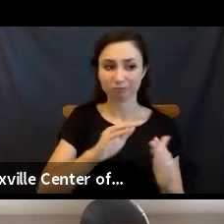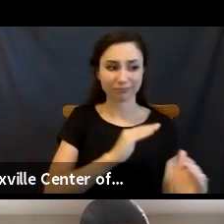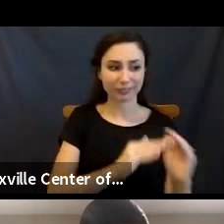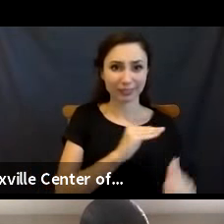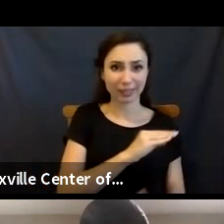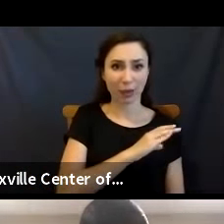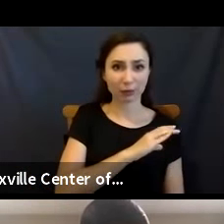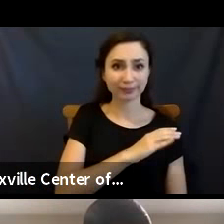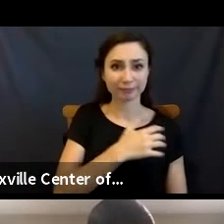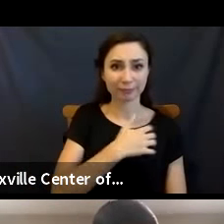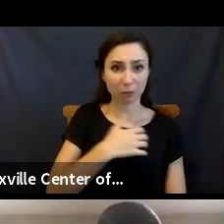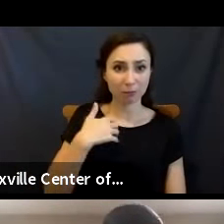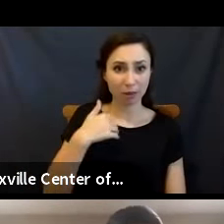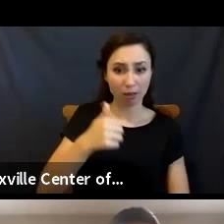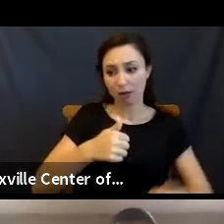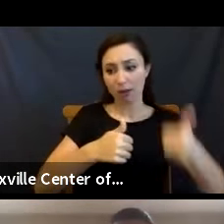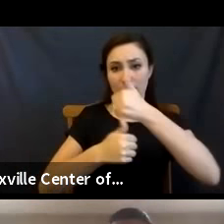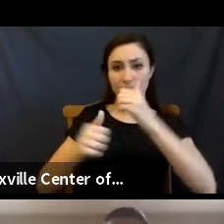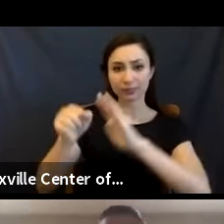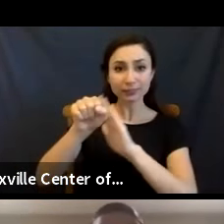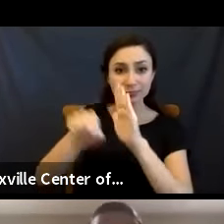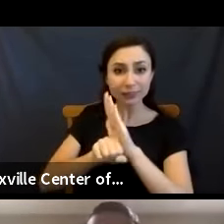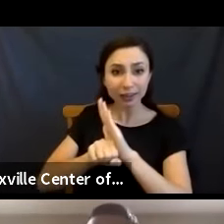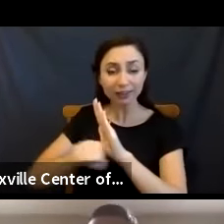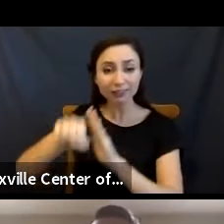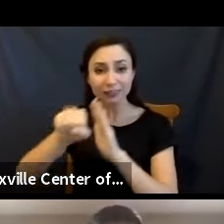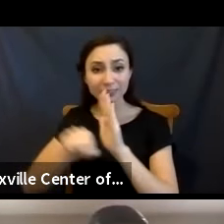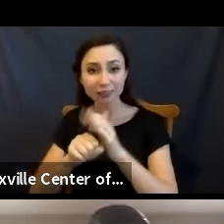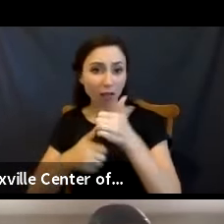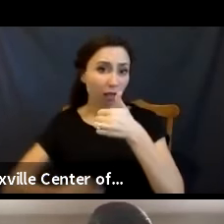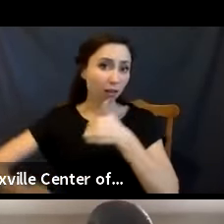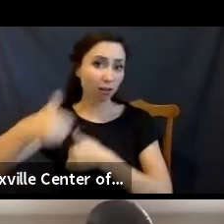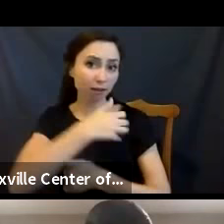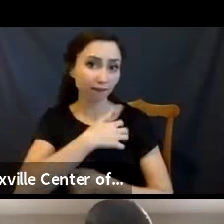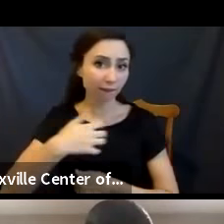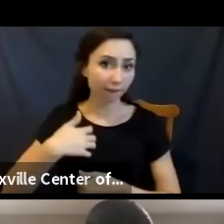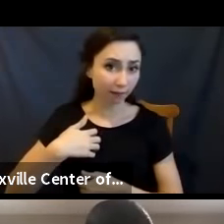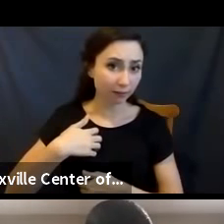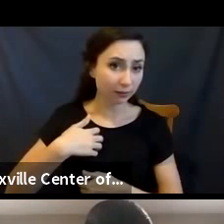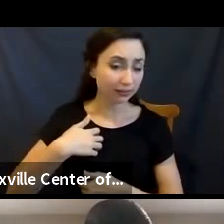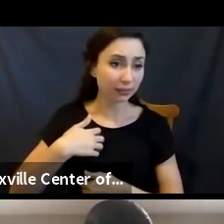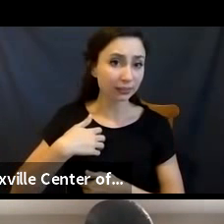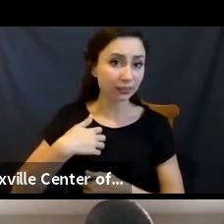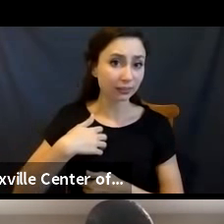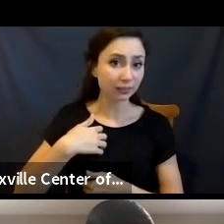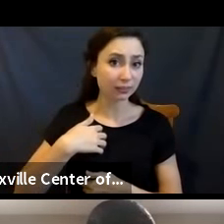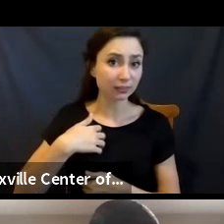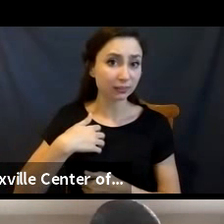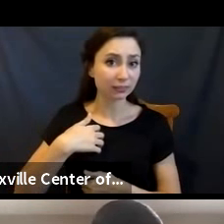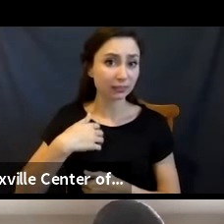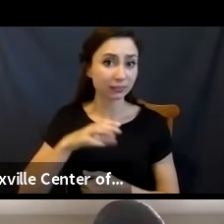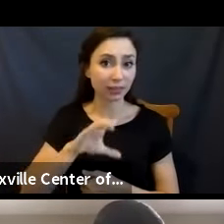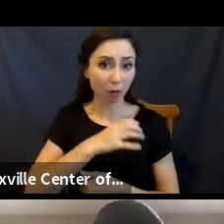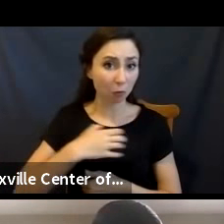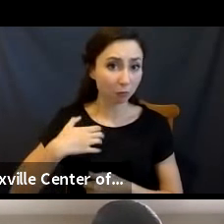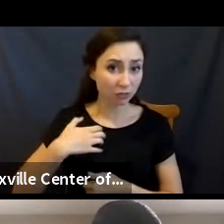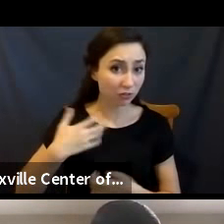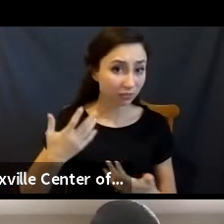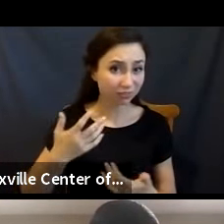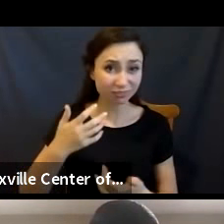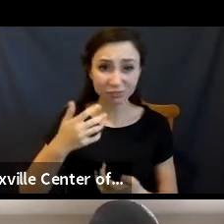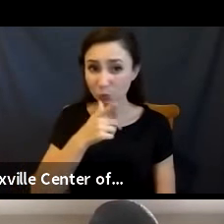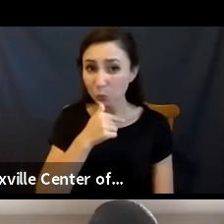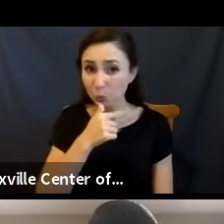in terms of responsibility here? That's probably the only question that's reasonable